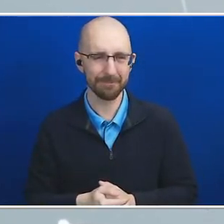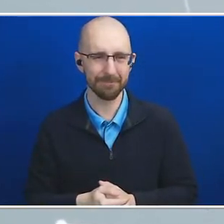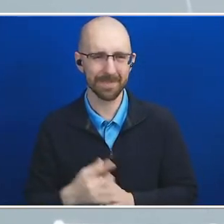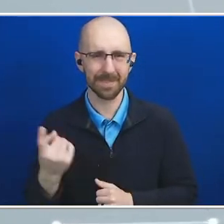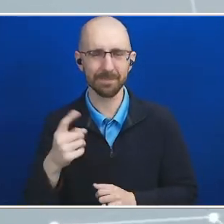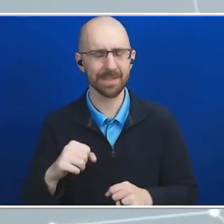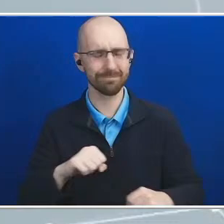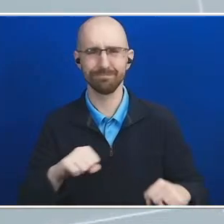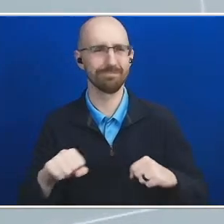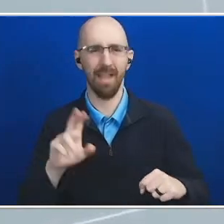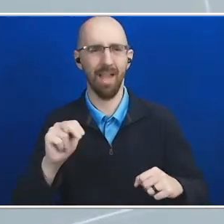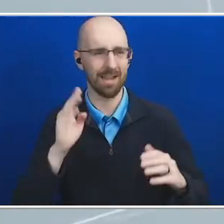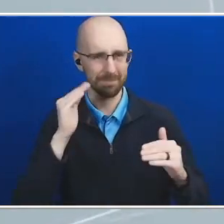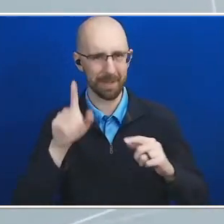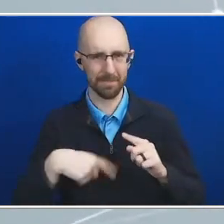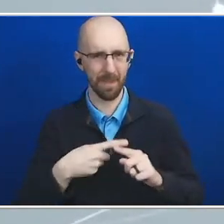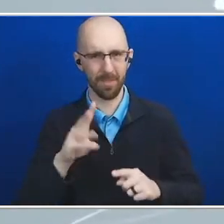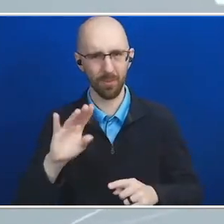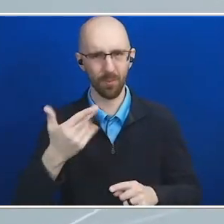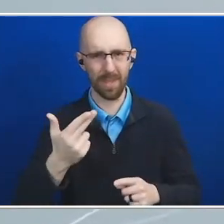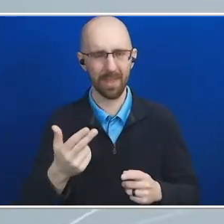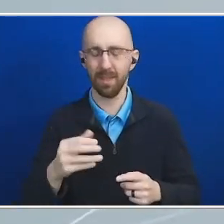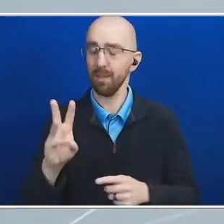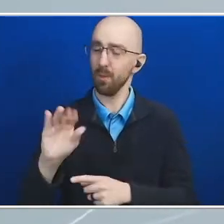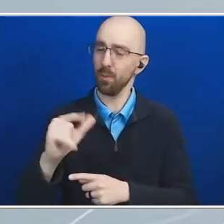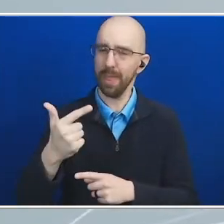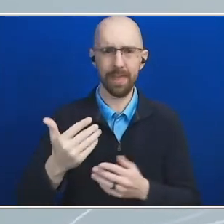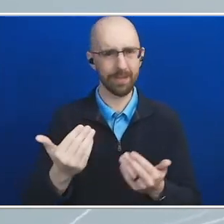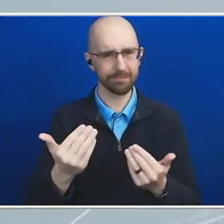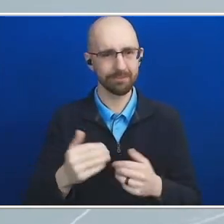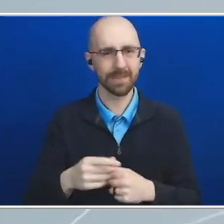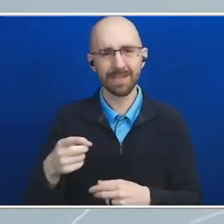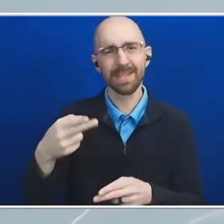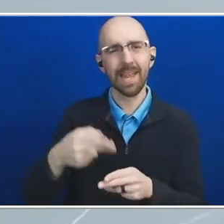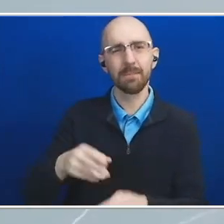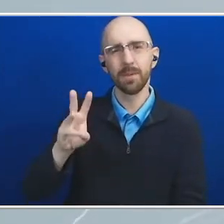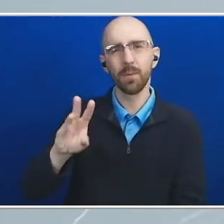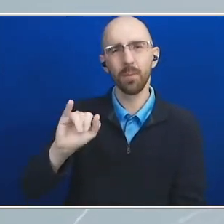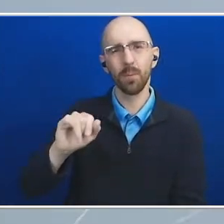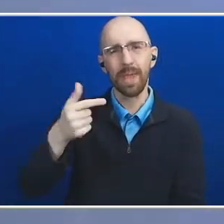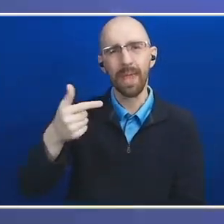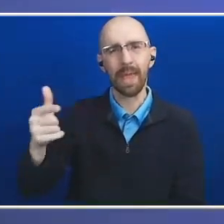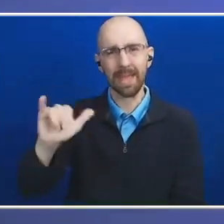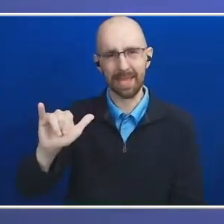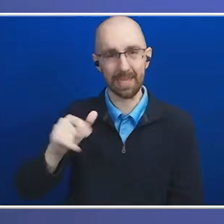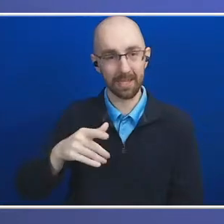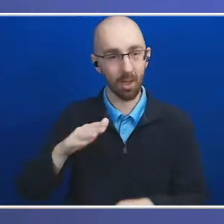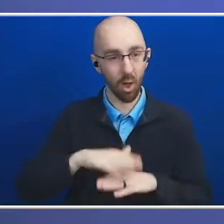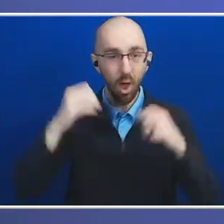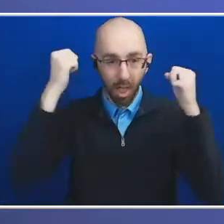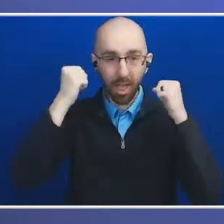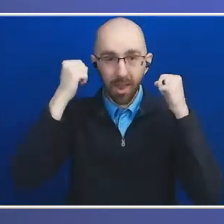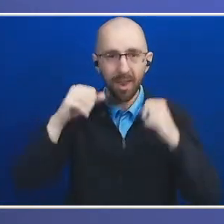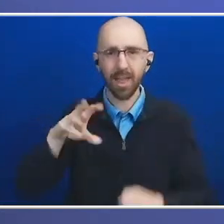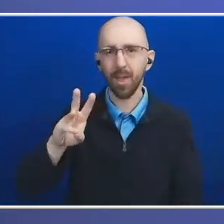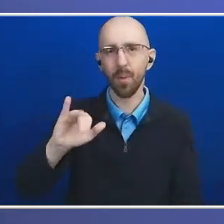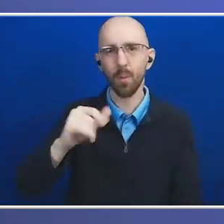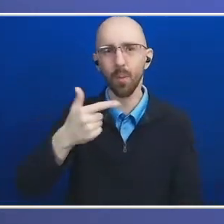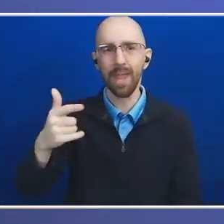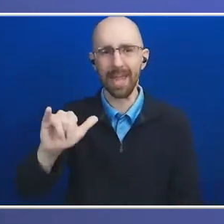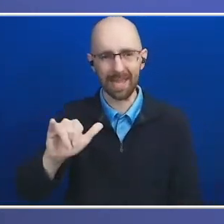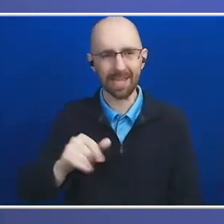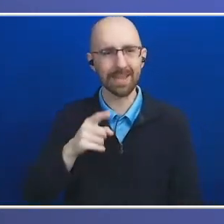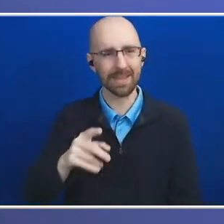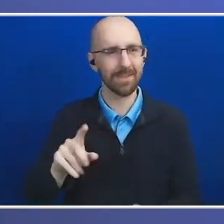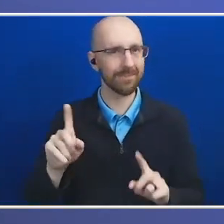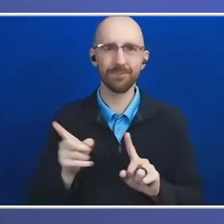Tell us about it. well, this one we named Wiggy. And is that on you now? This is Wiggy, yes. Okay. And so this was the very first one that I got from